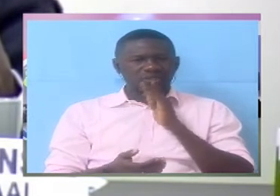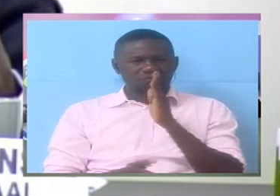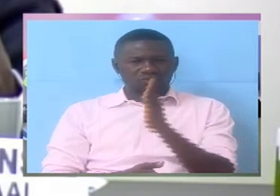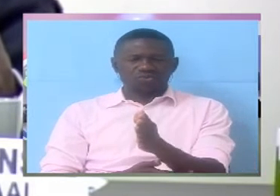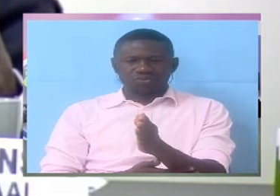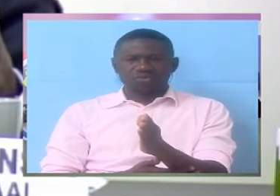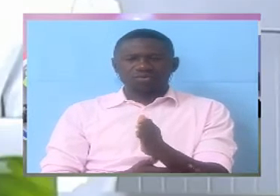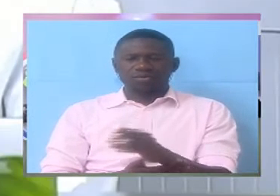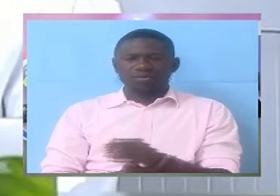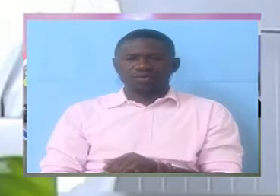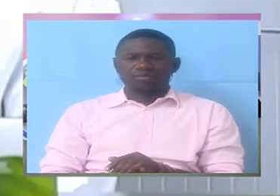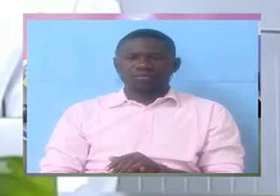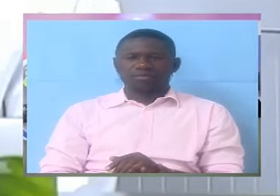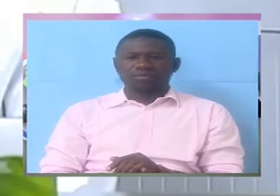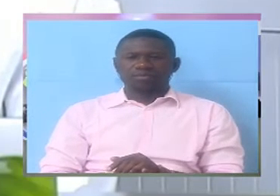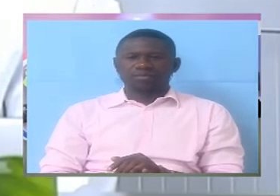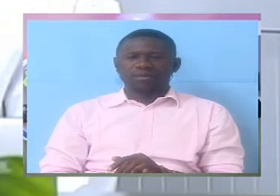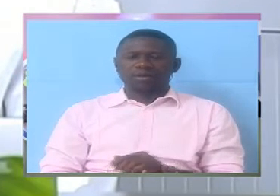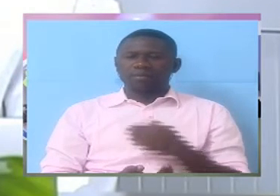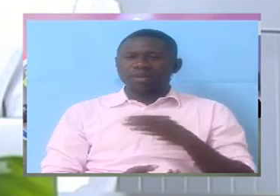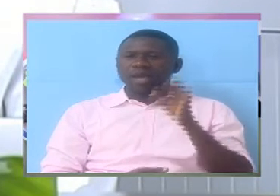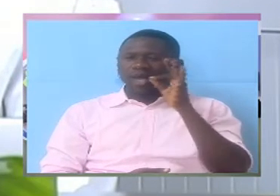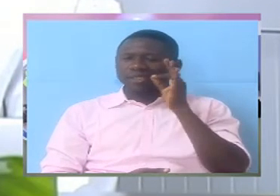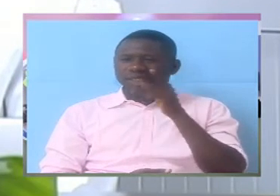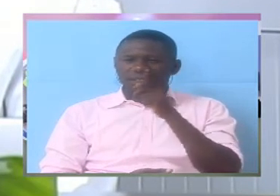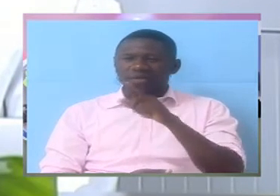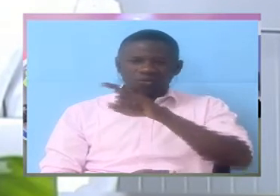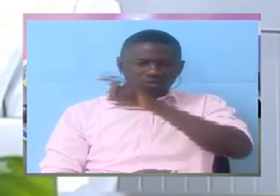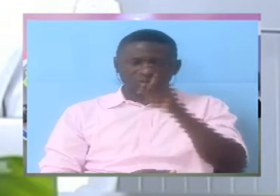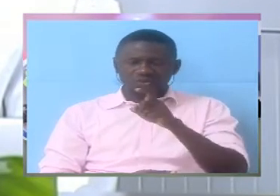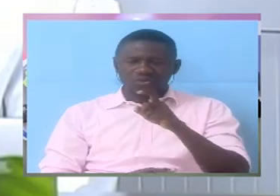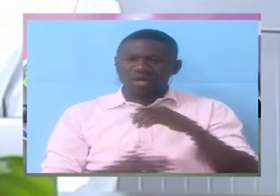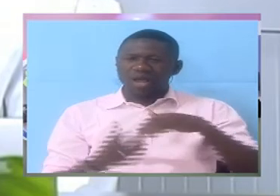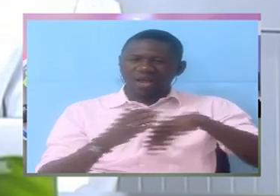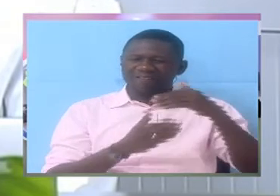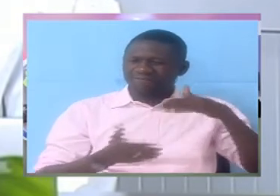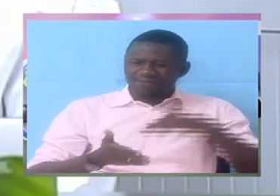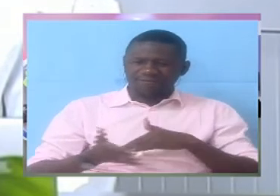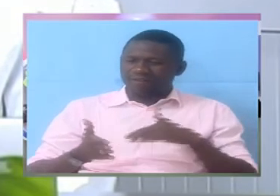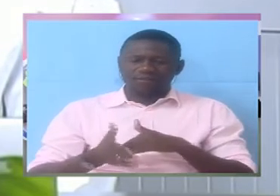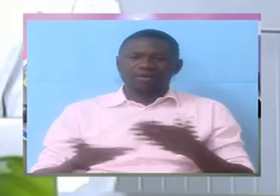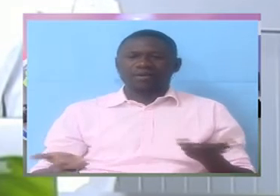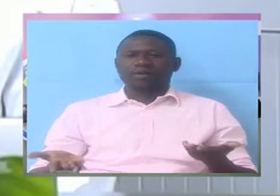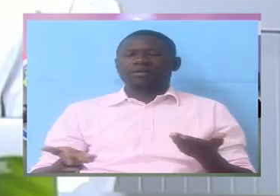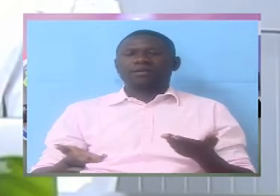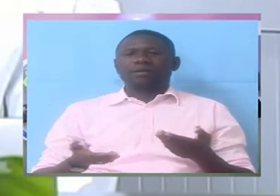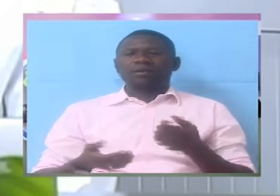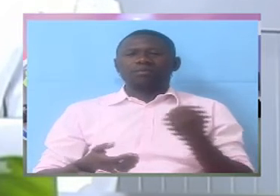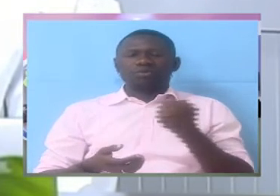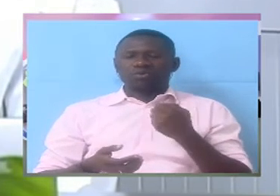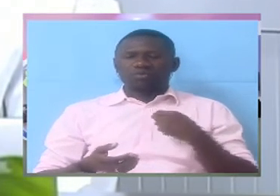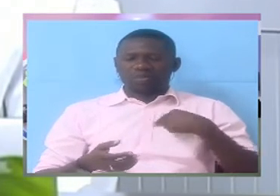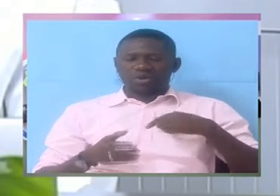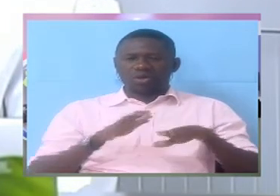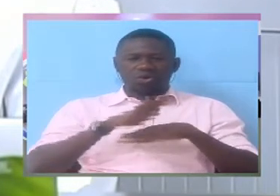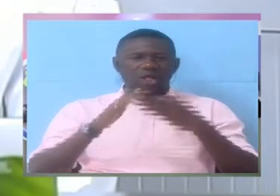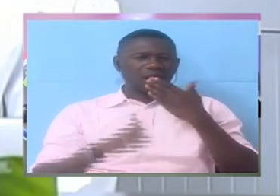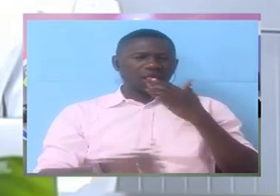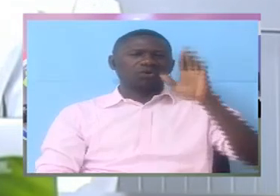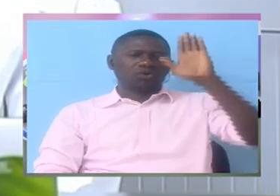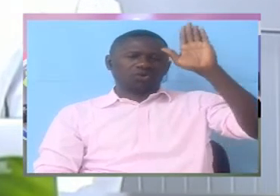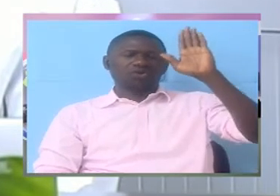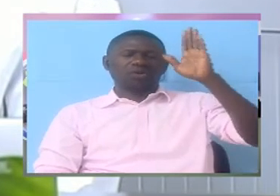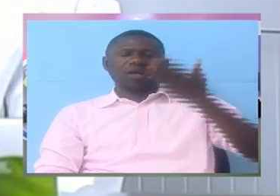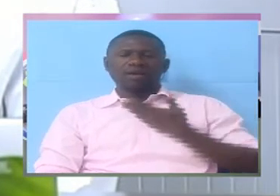that question out of prison. No, kumo jabi deten di role kolo. I'm under oath. I want to be Mr.